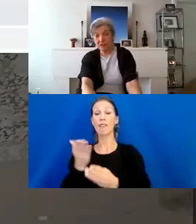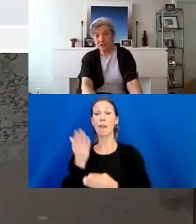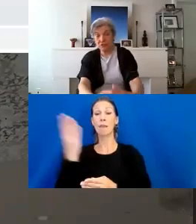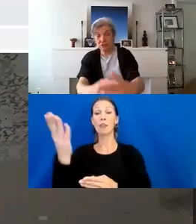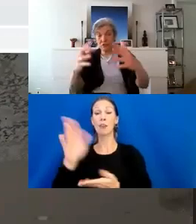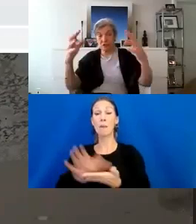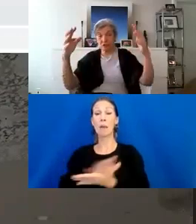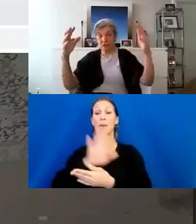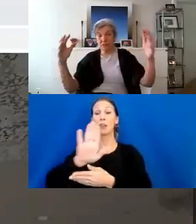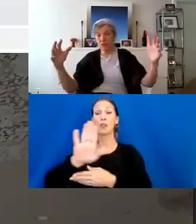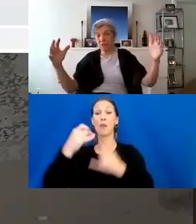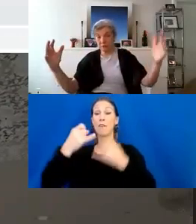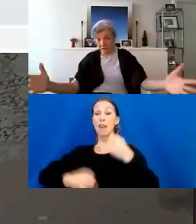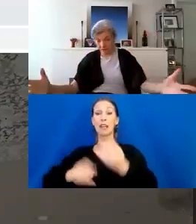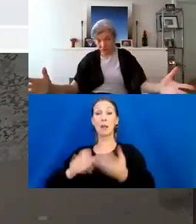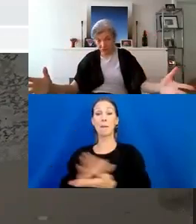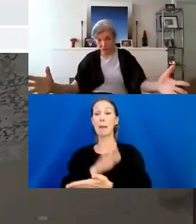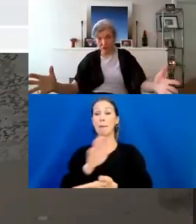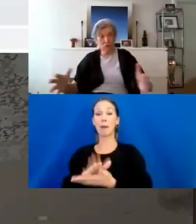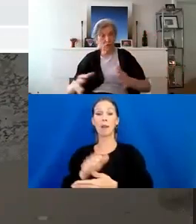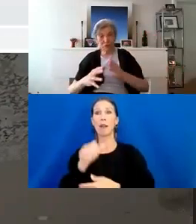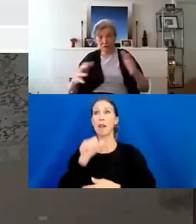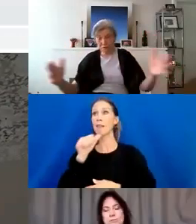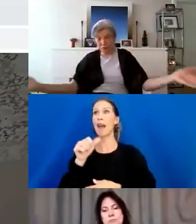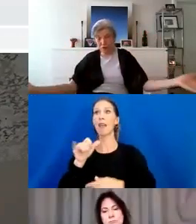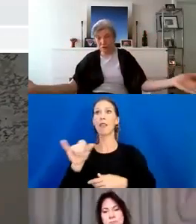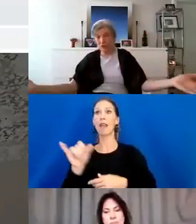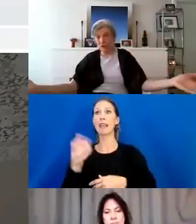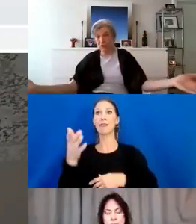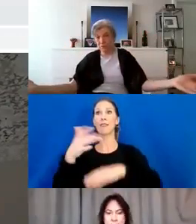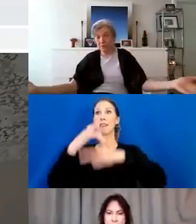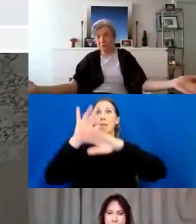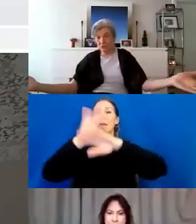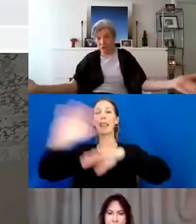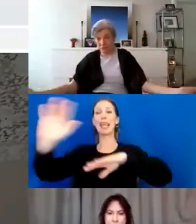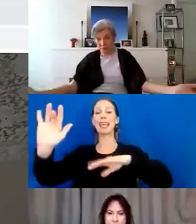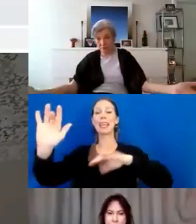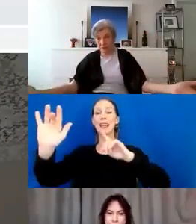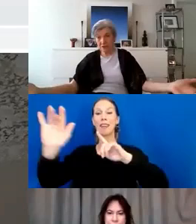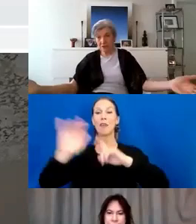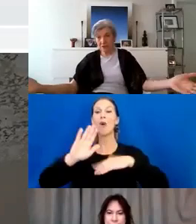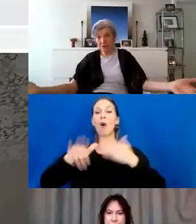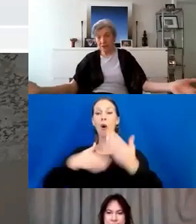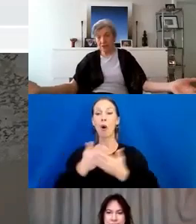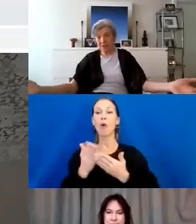not like there's a empty bucket sitting there. All the paper submissions have papers in them.